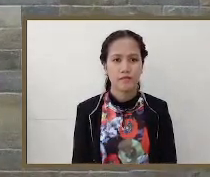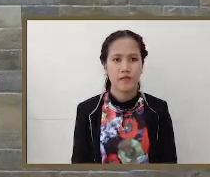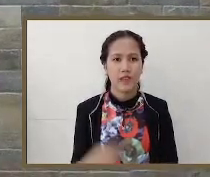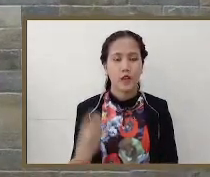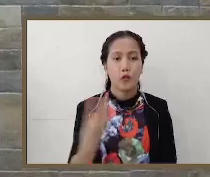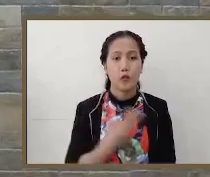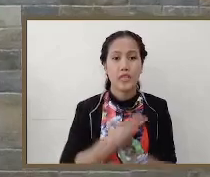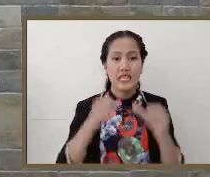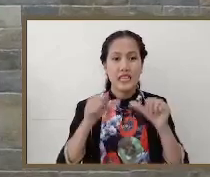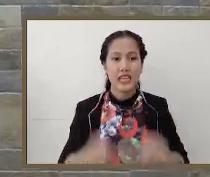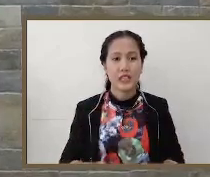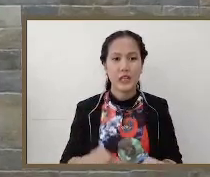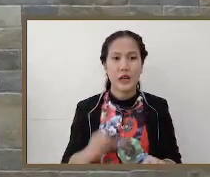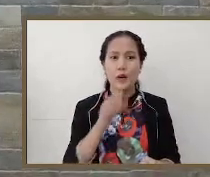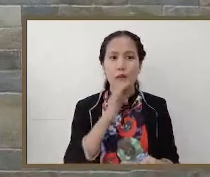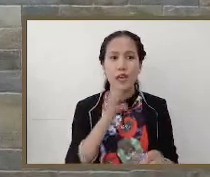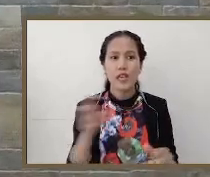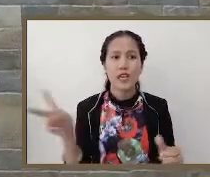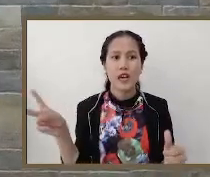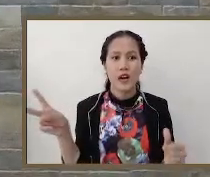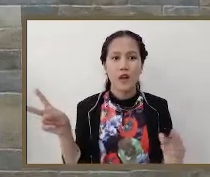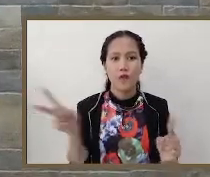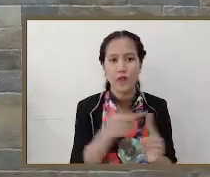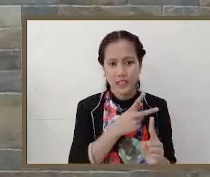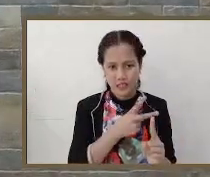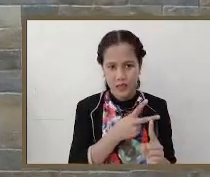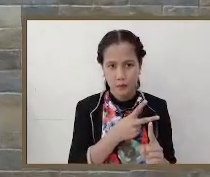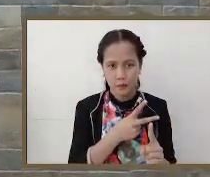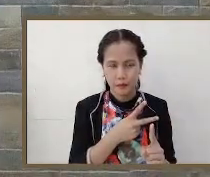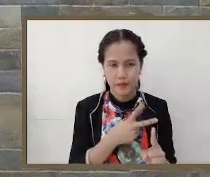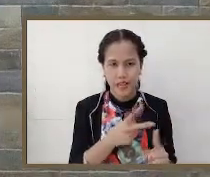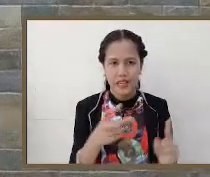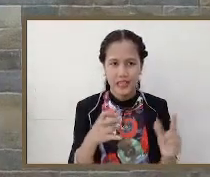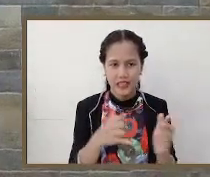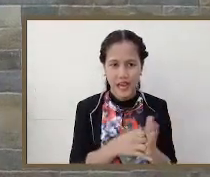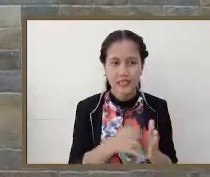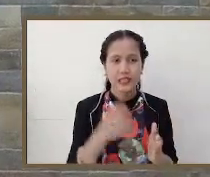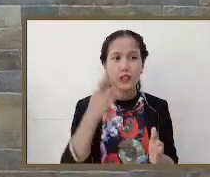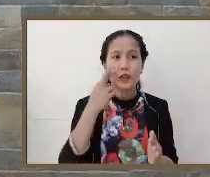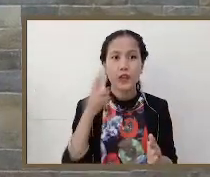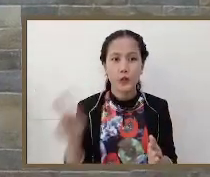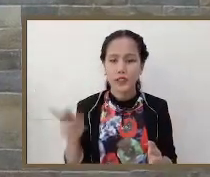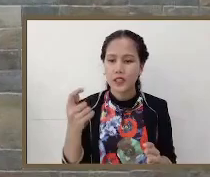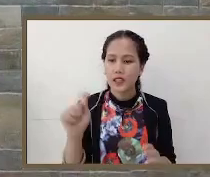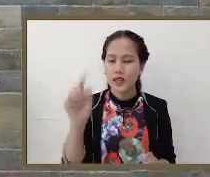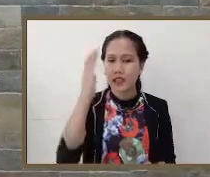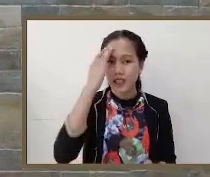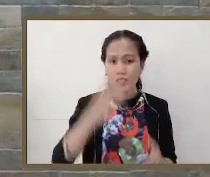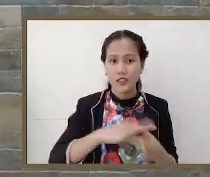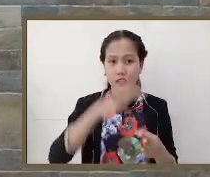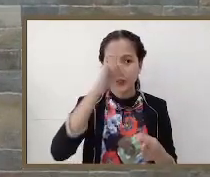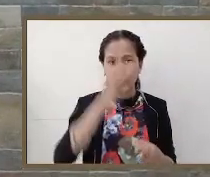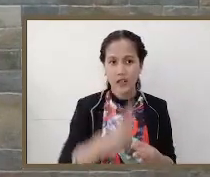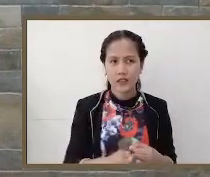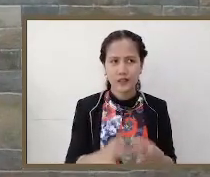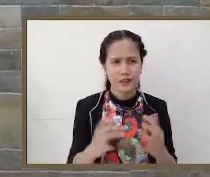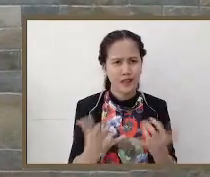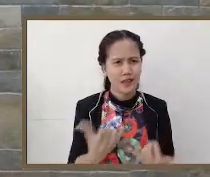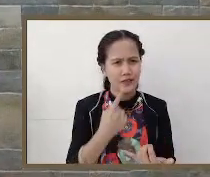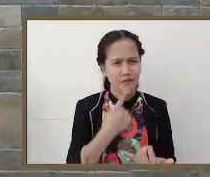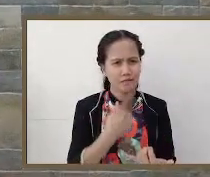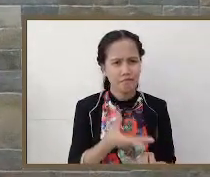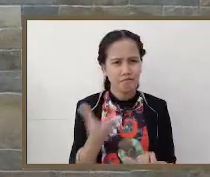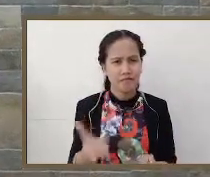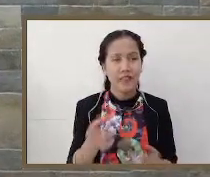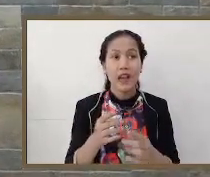brethren, ito po, para ma-relay natin yung sarili po natin. We are a church family. We are talking here as a church family. Tayo po yung nag-uusap ngayon.